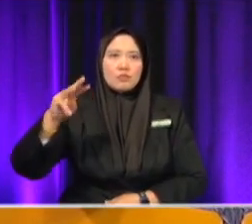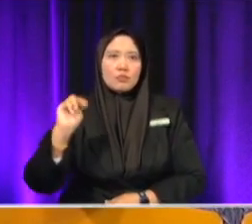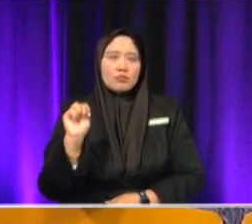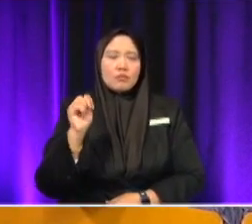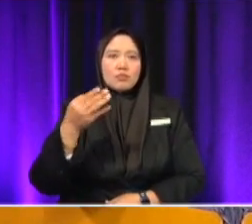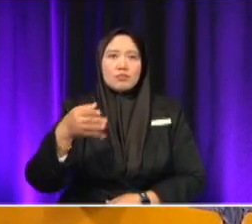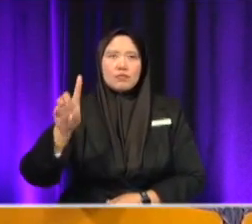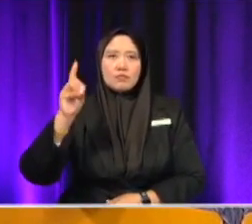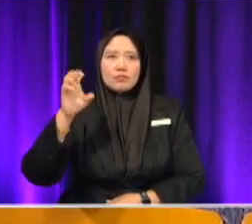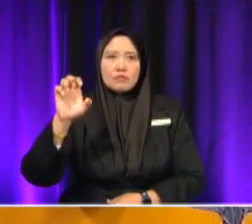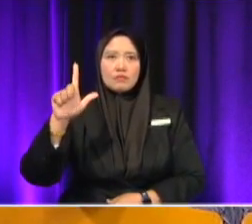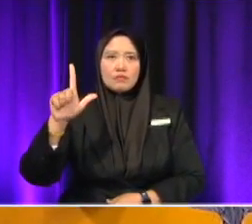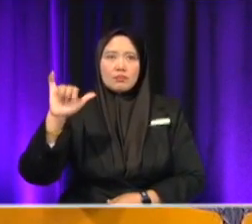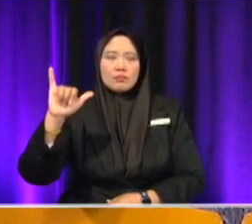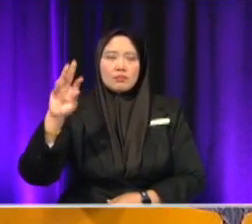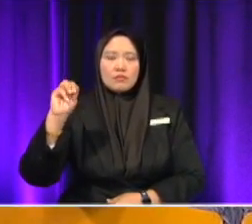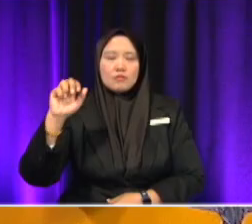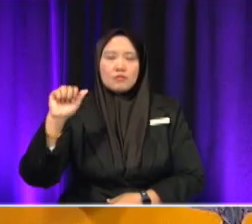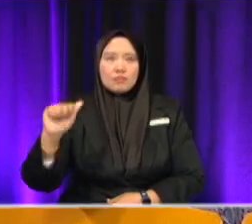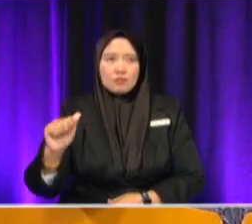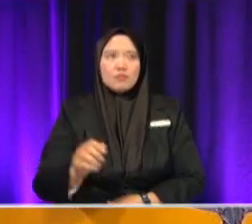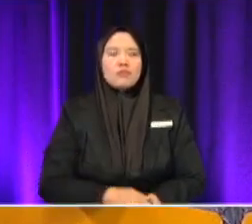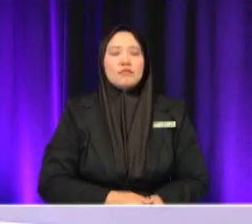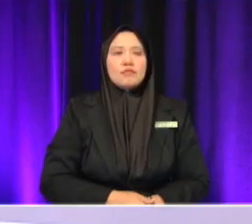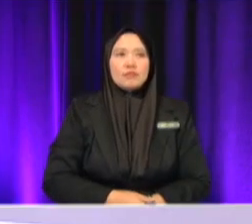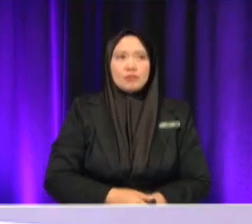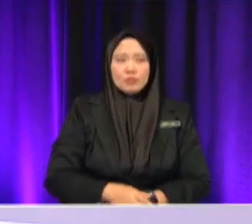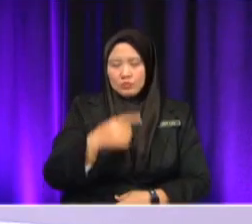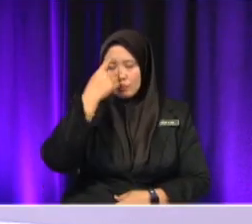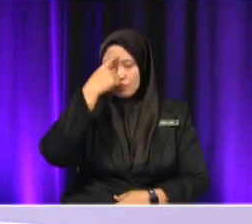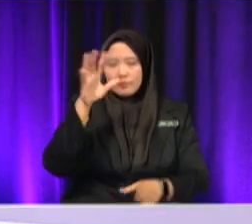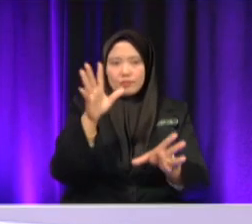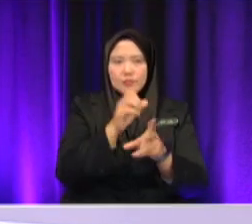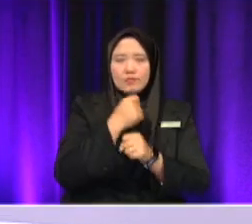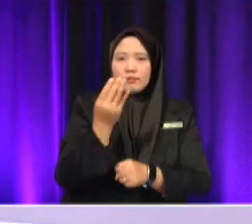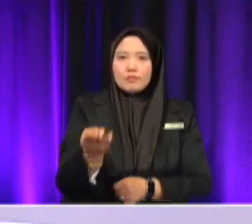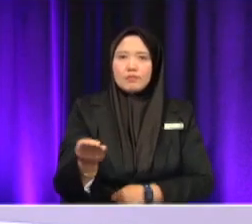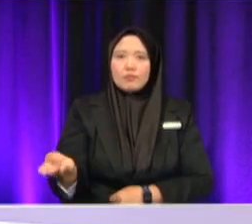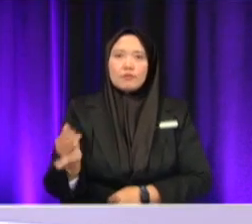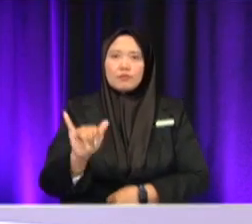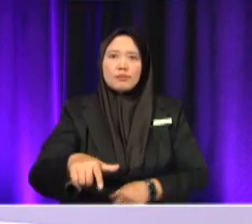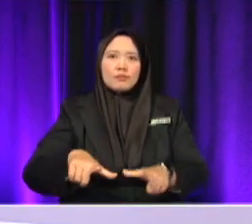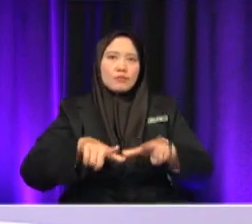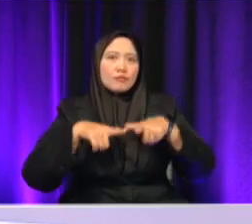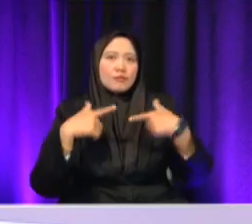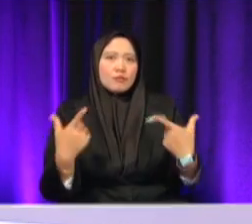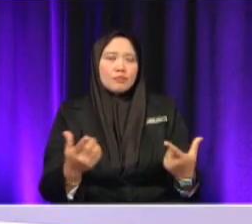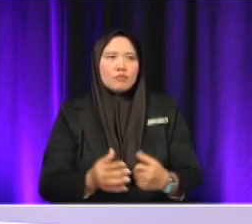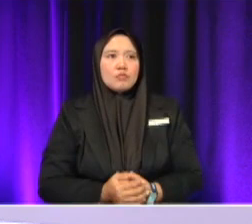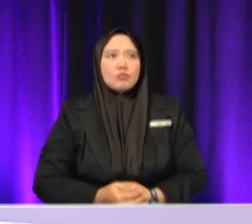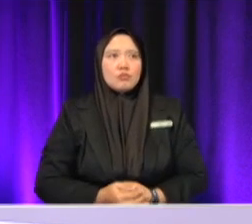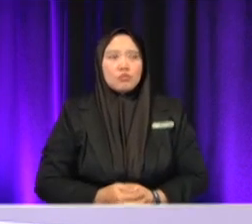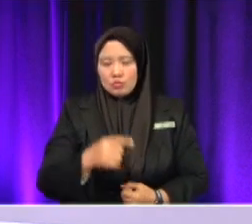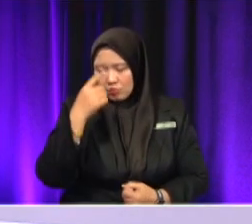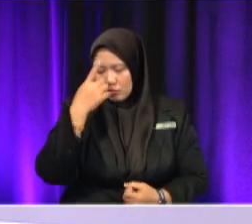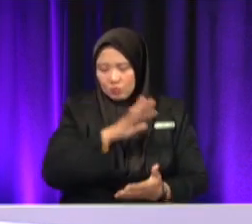lots of materials over there for you. All right, as you can see on screen right now. Now, for the overall performance, our